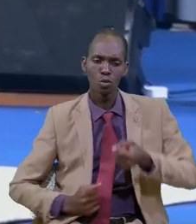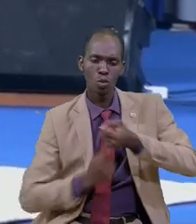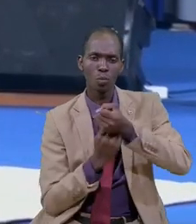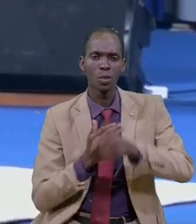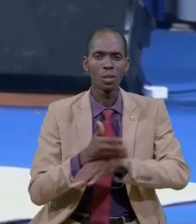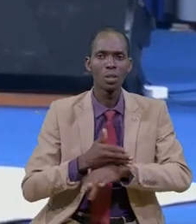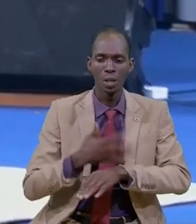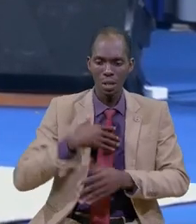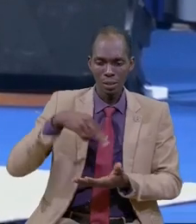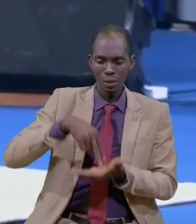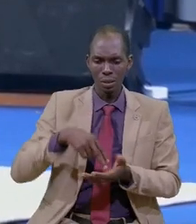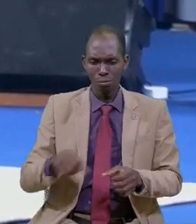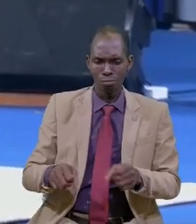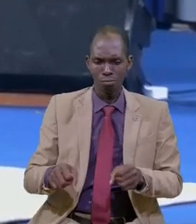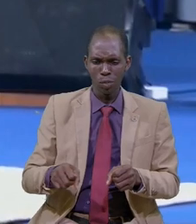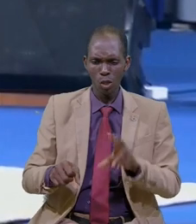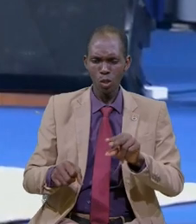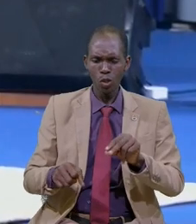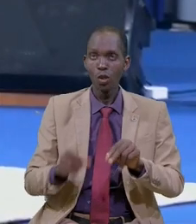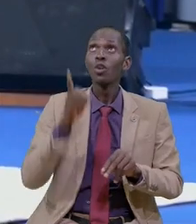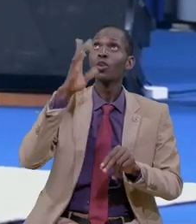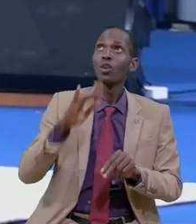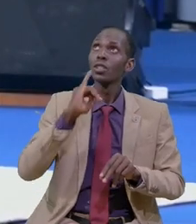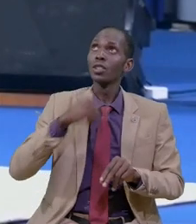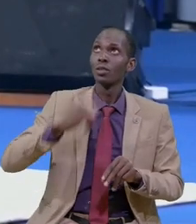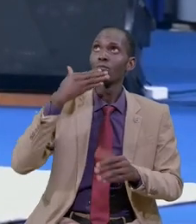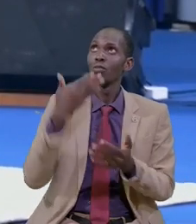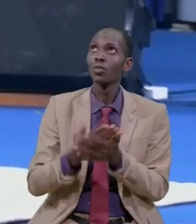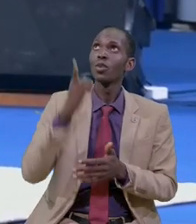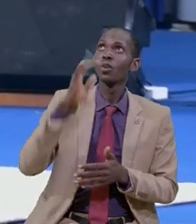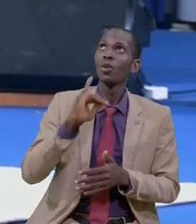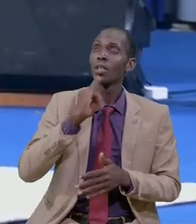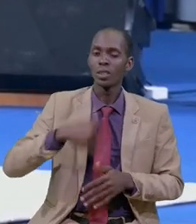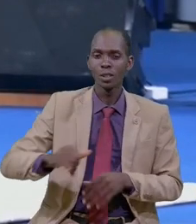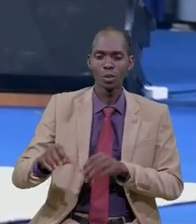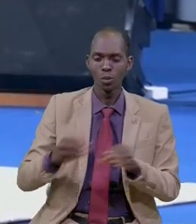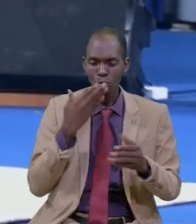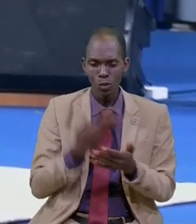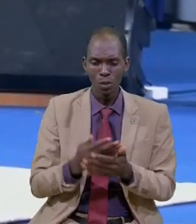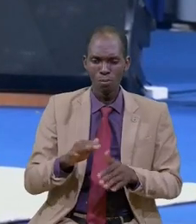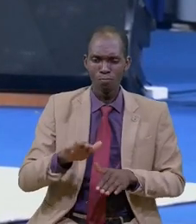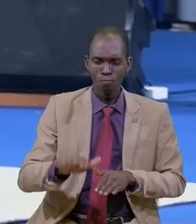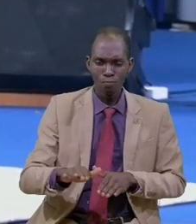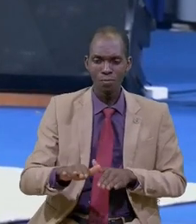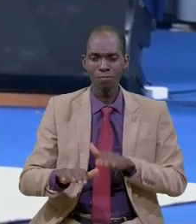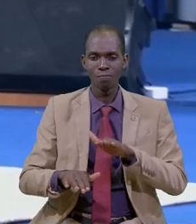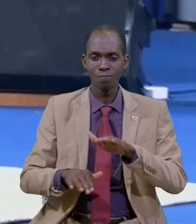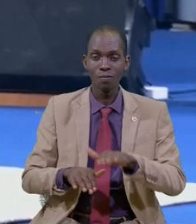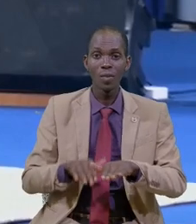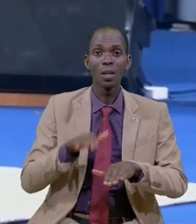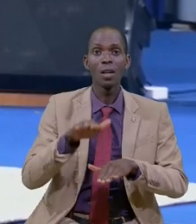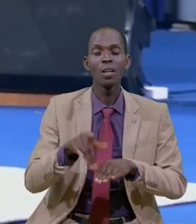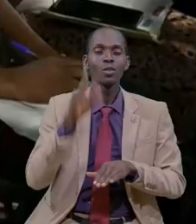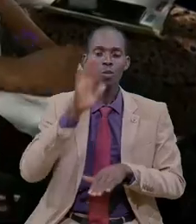shaking a little and saying, no, God is still good. God is still good. And take the first step and the second step, you will